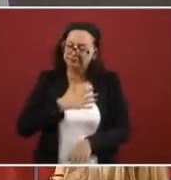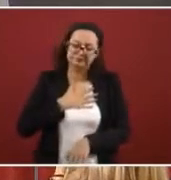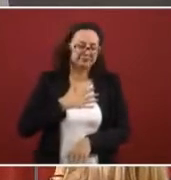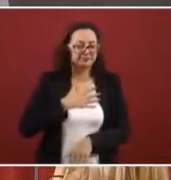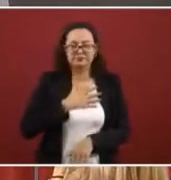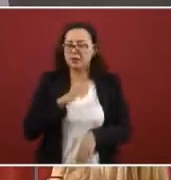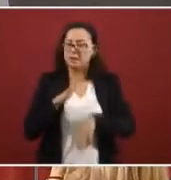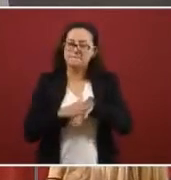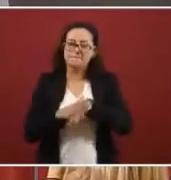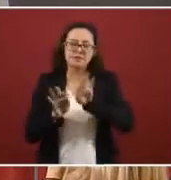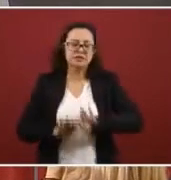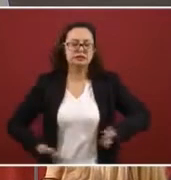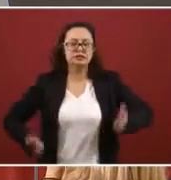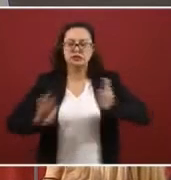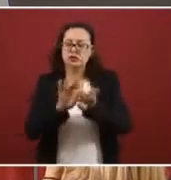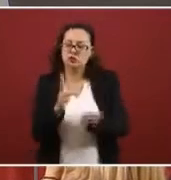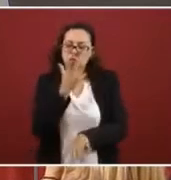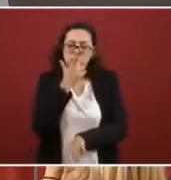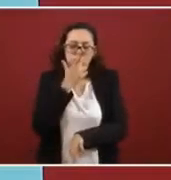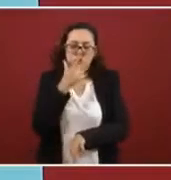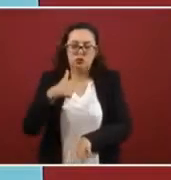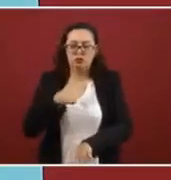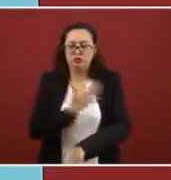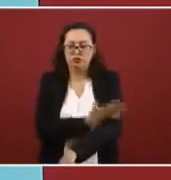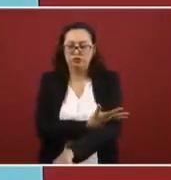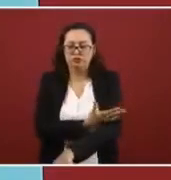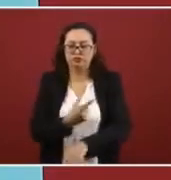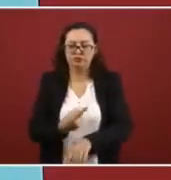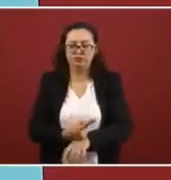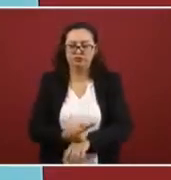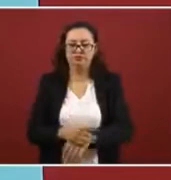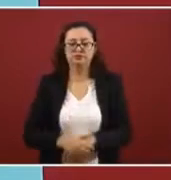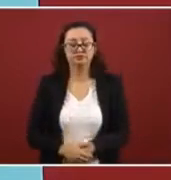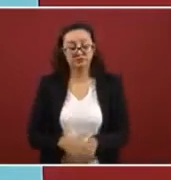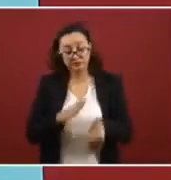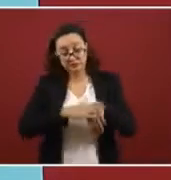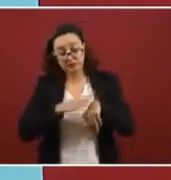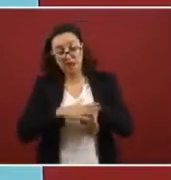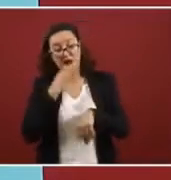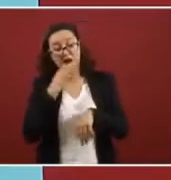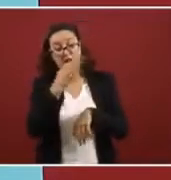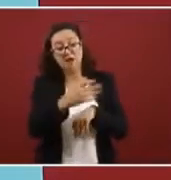what I estimate or consider the most important thing. So